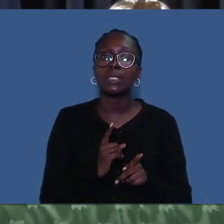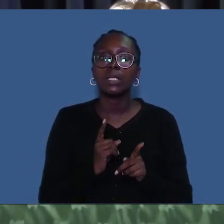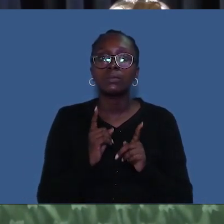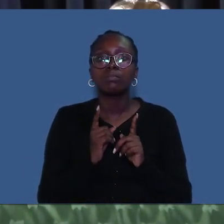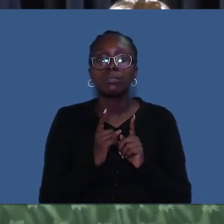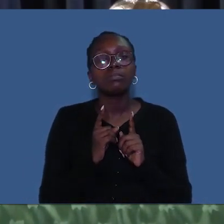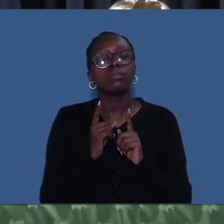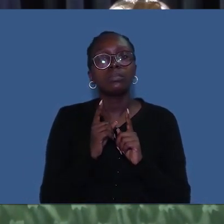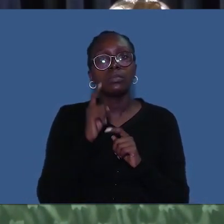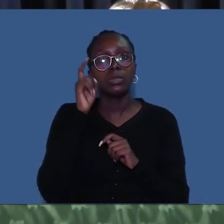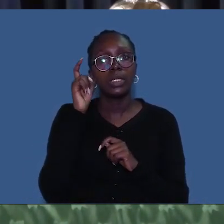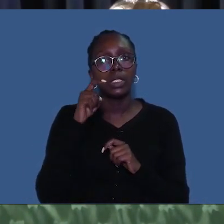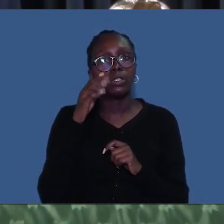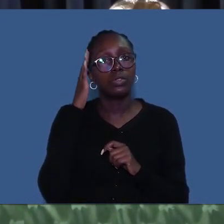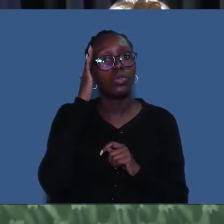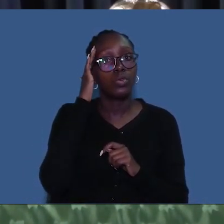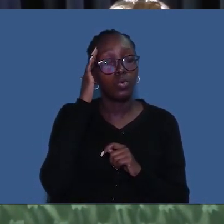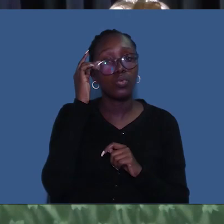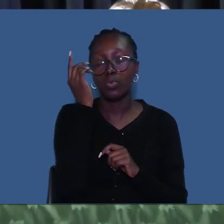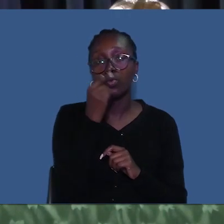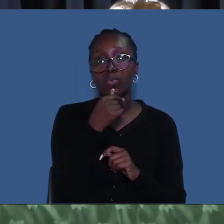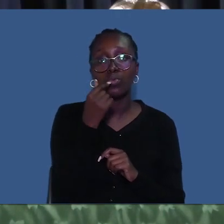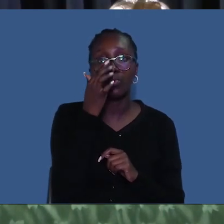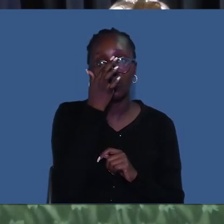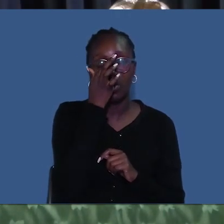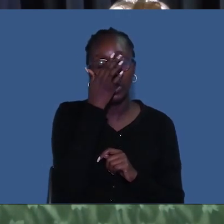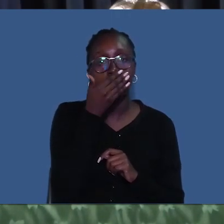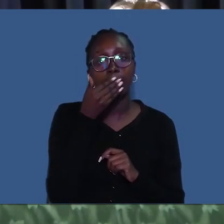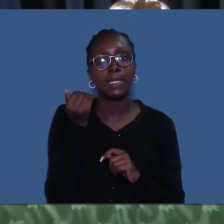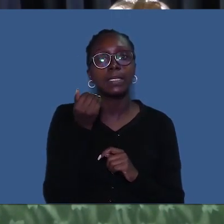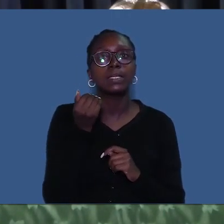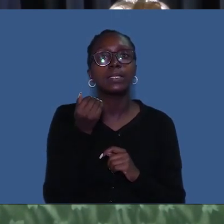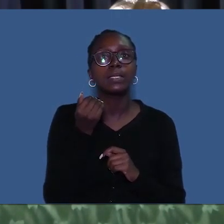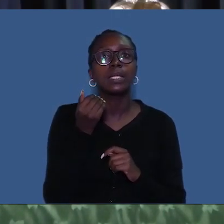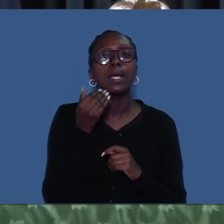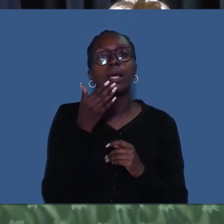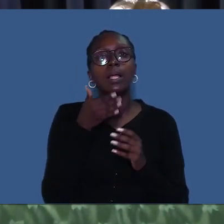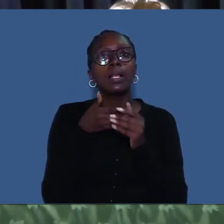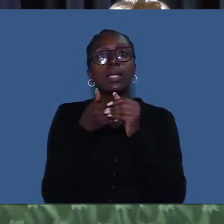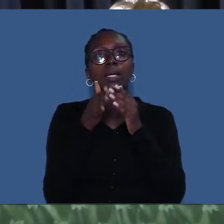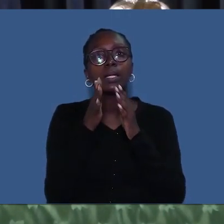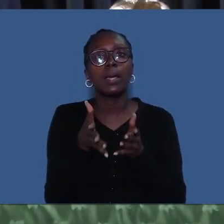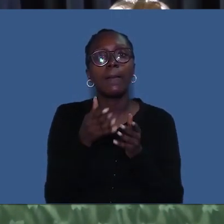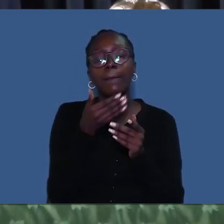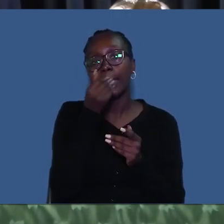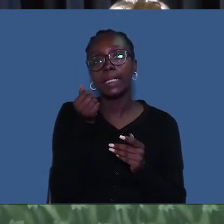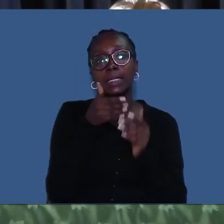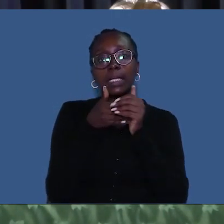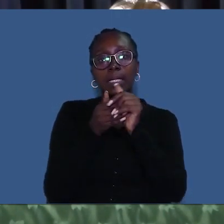helpful qualities of a candidate that is associated with godliness that Christ Jesus